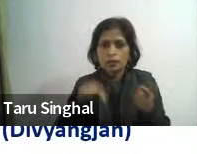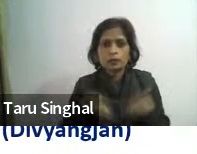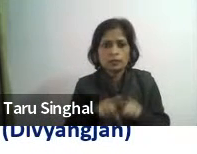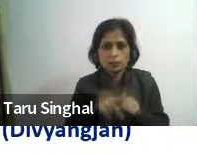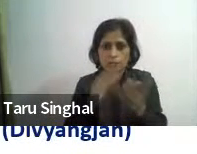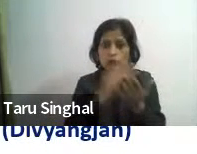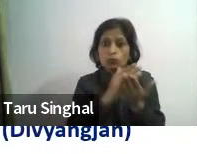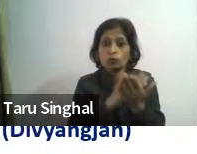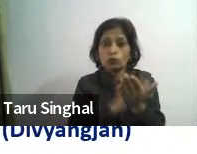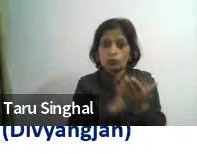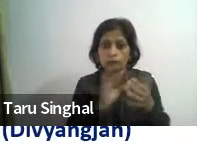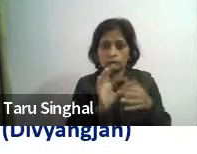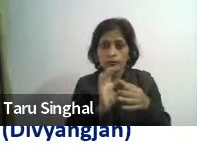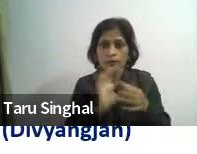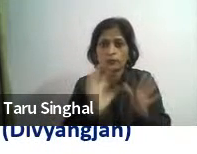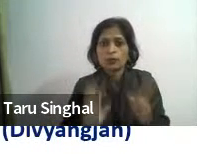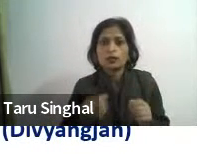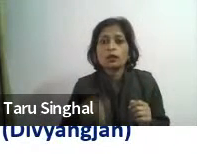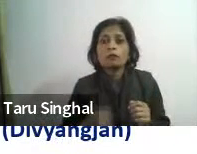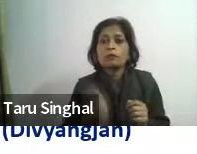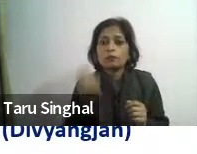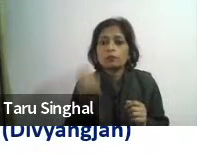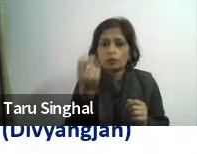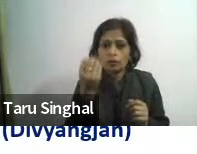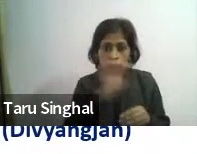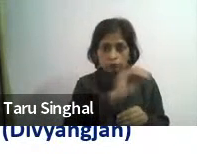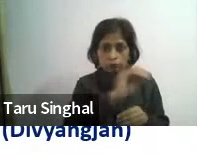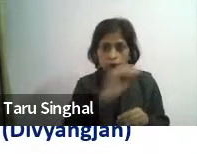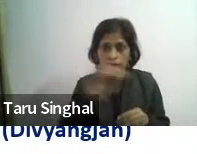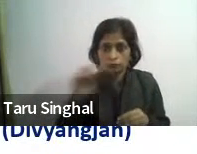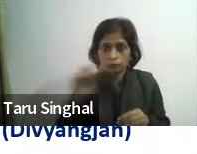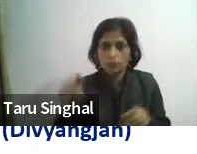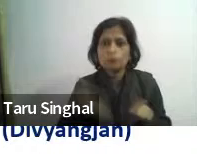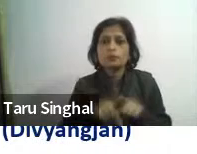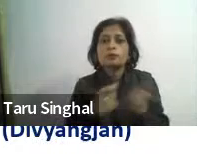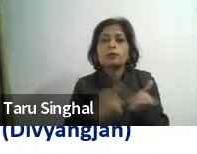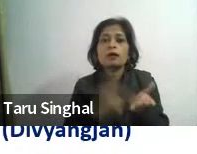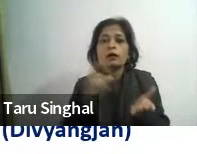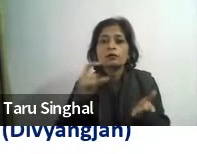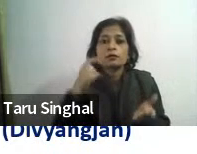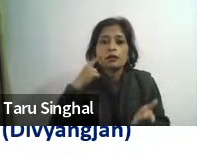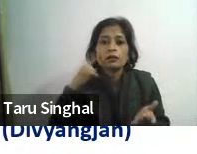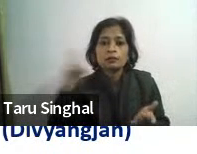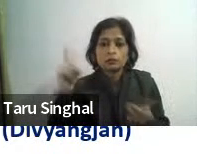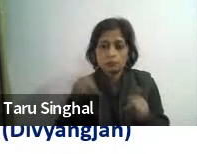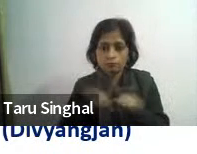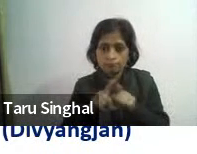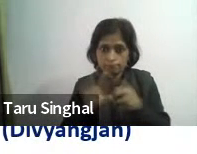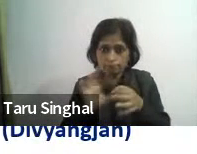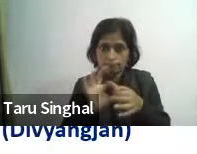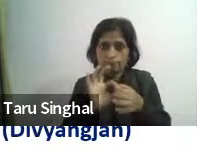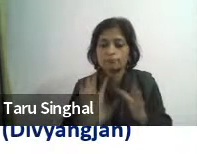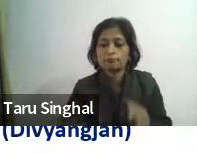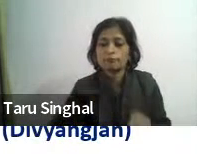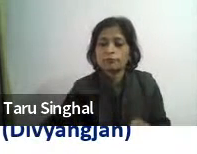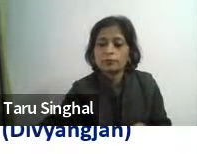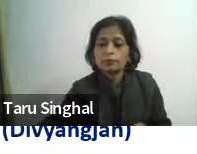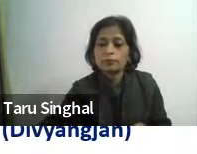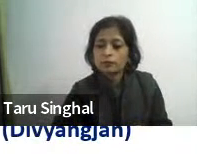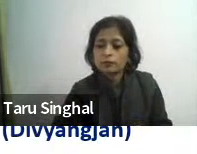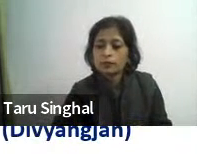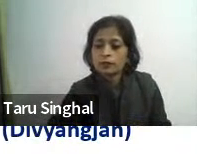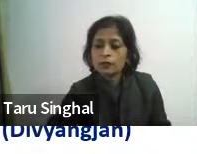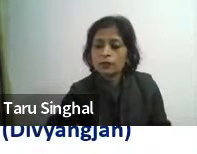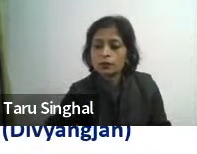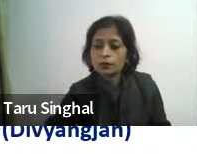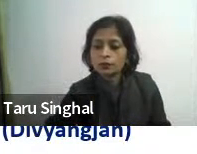Program. The status has been given by the Rehabilitation Council of India. So the major participants of this program